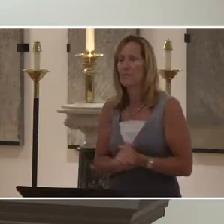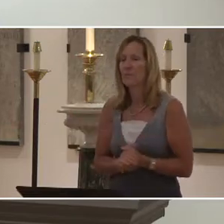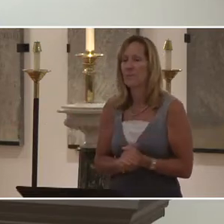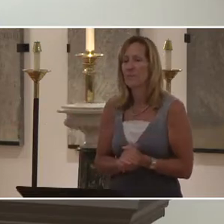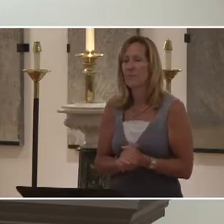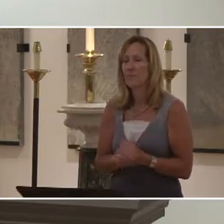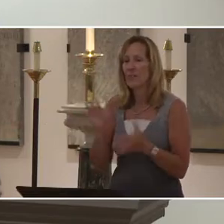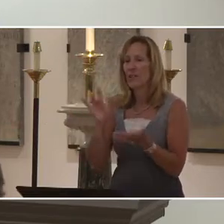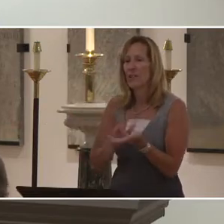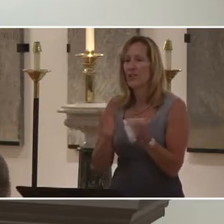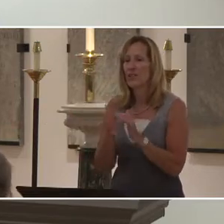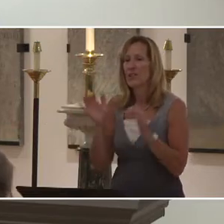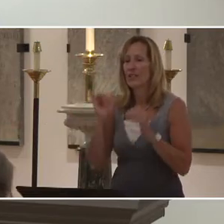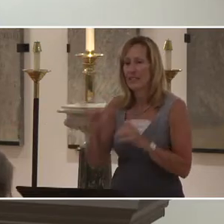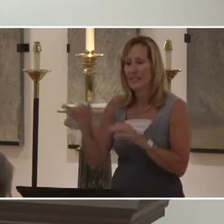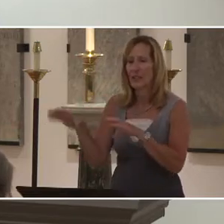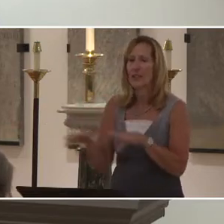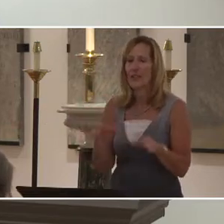He still does.